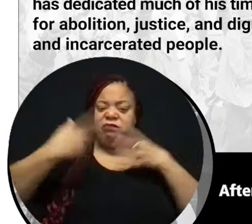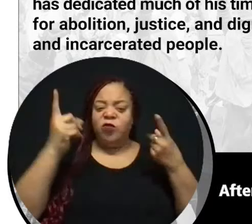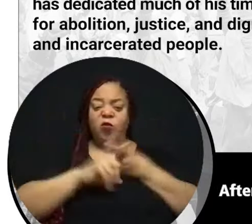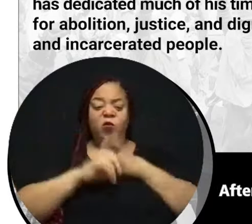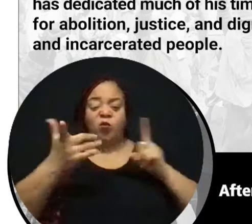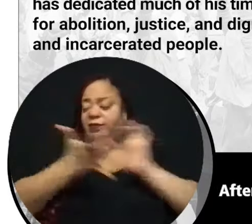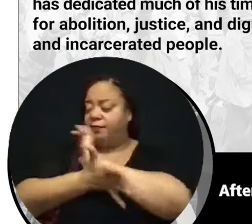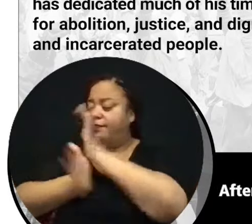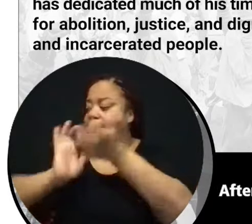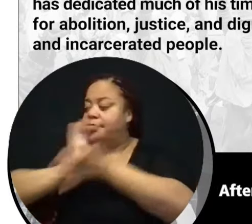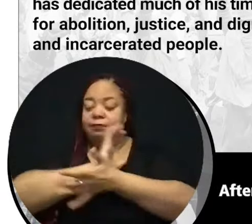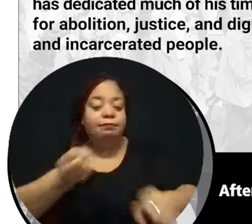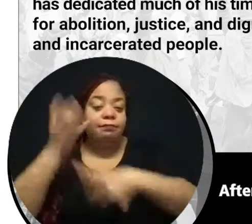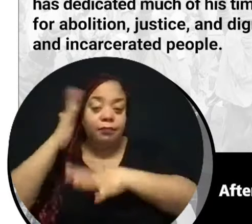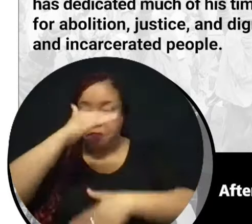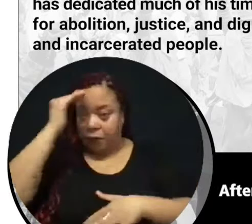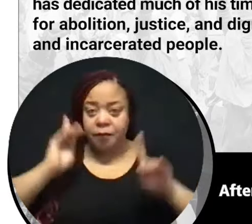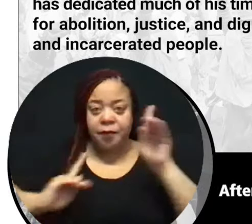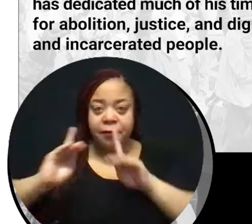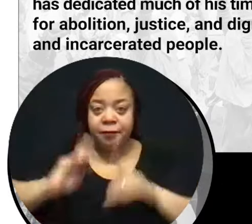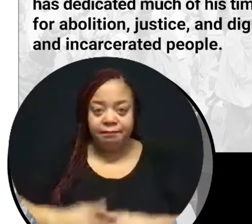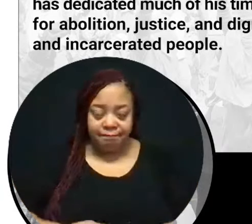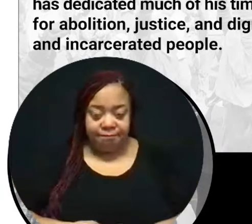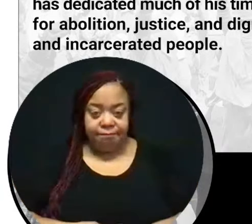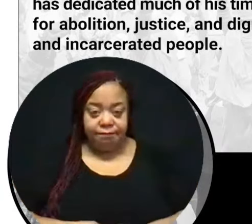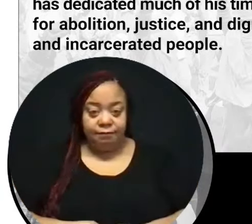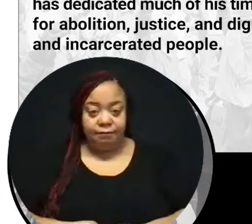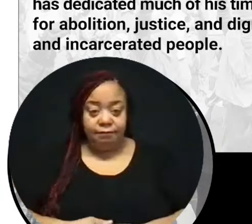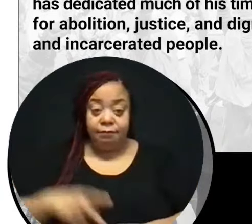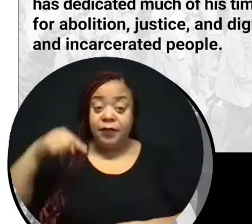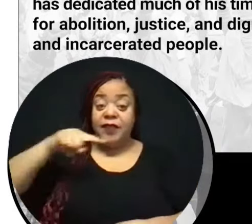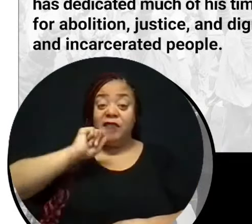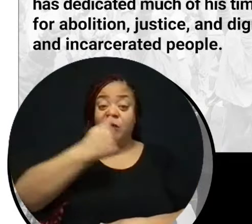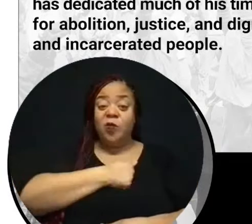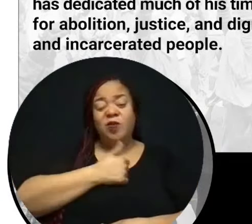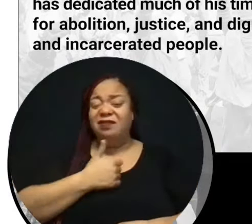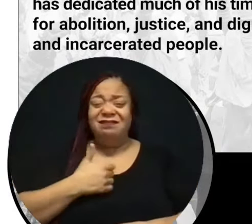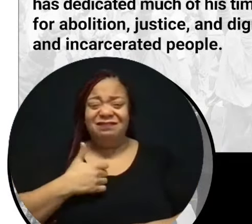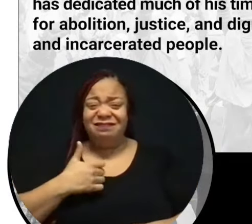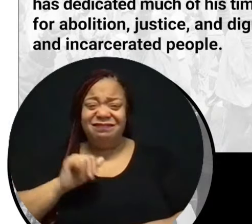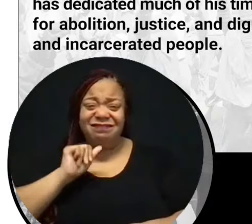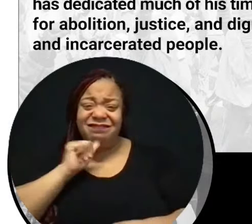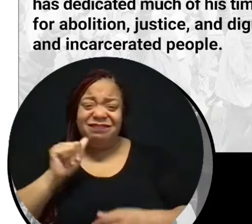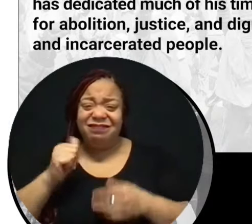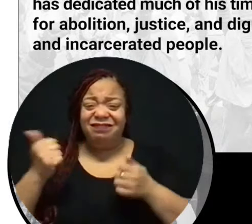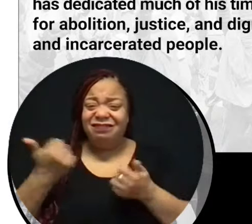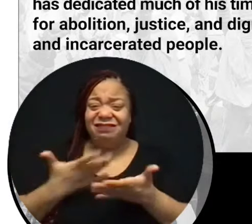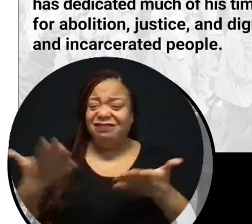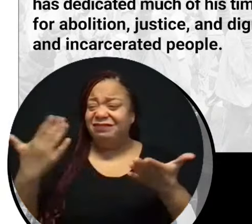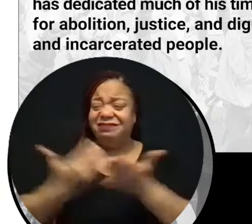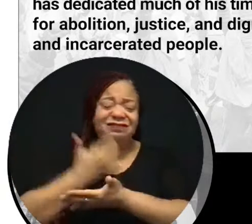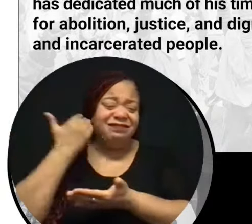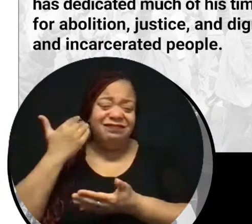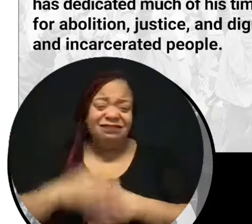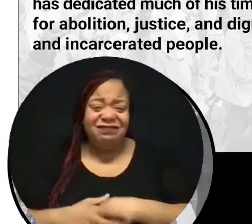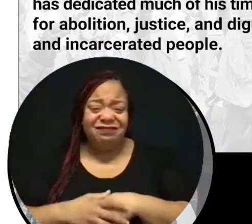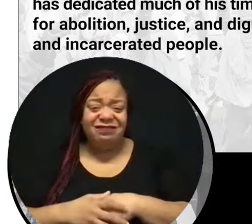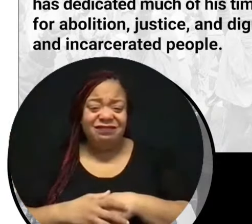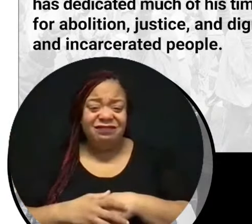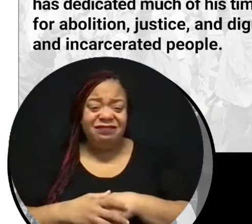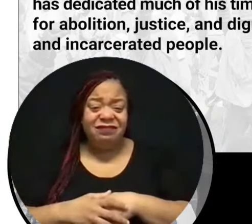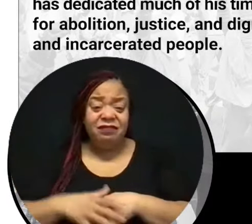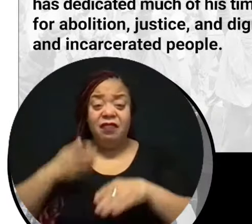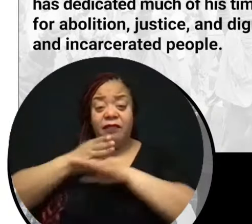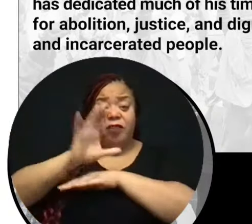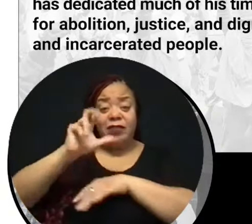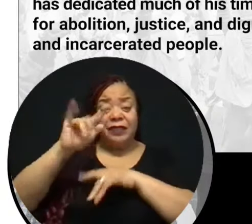After the Civil War, the prison industrial complex became the vehicle to reroute the ideas of slavery and racism. When